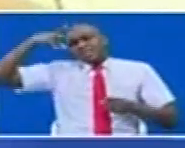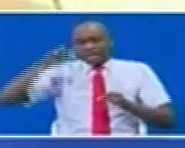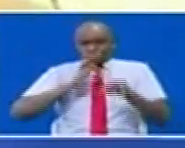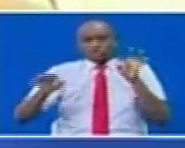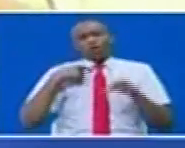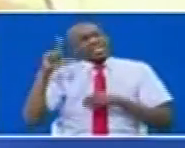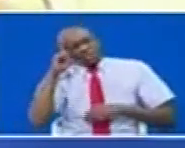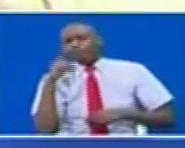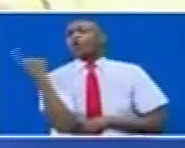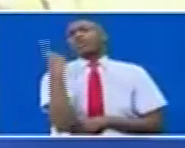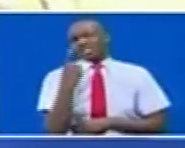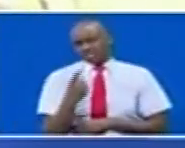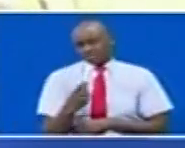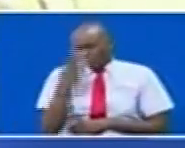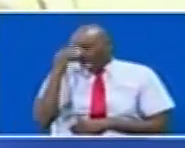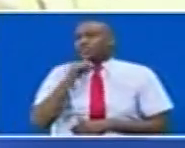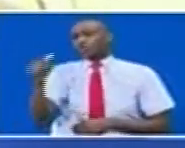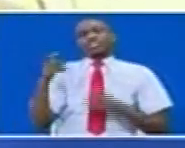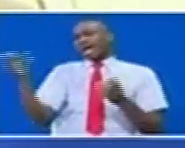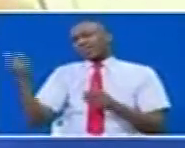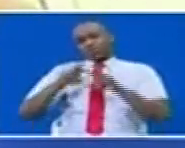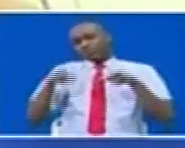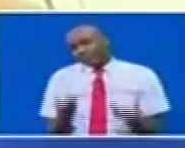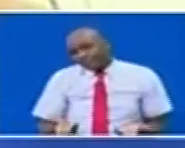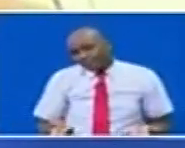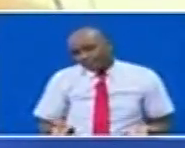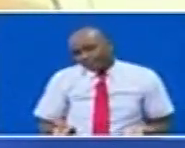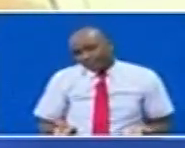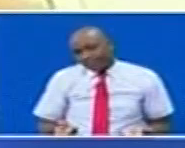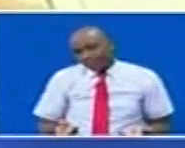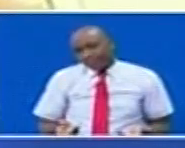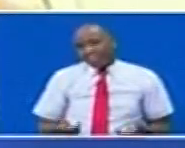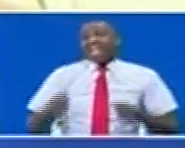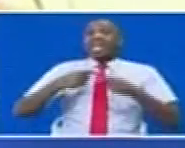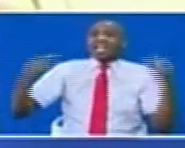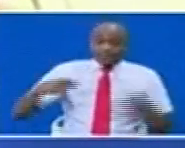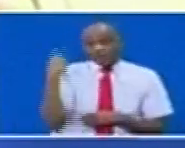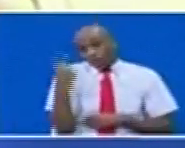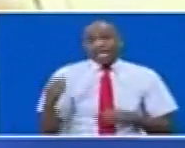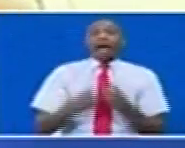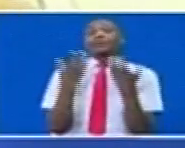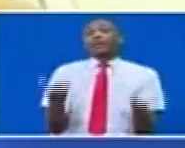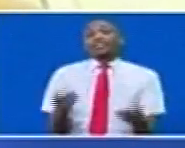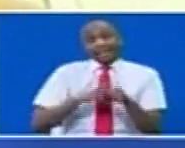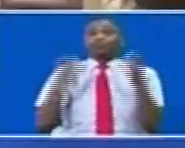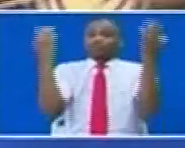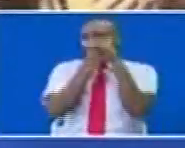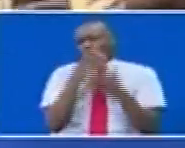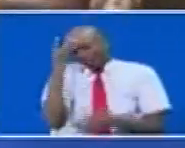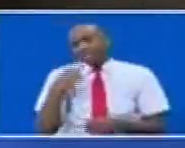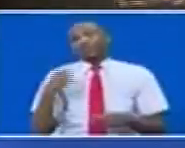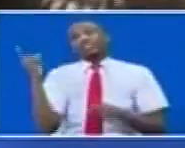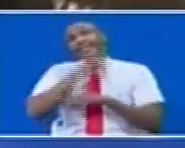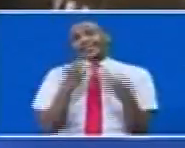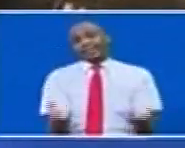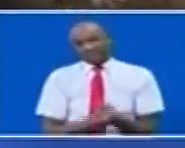only select the dormitories? And how come that they only take place in the nights? Joyce